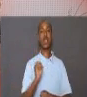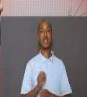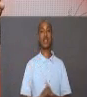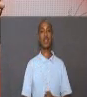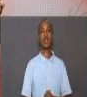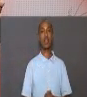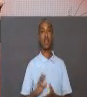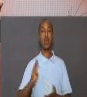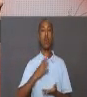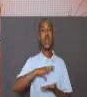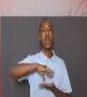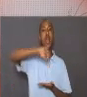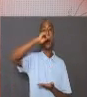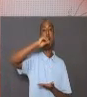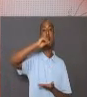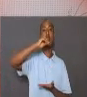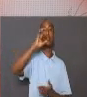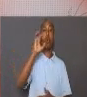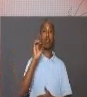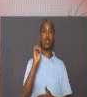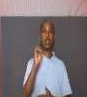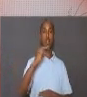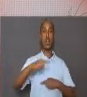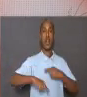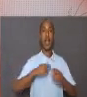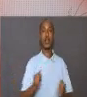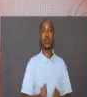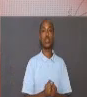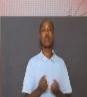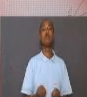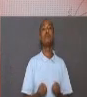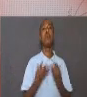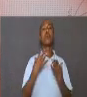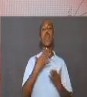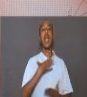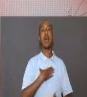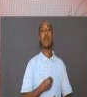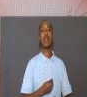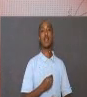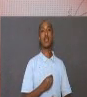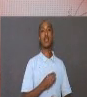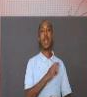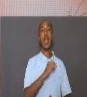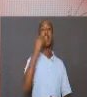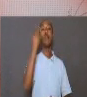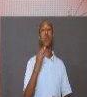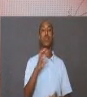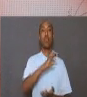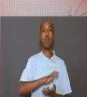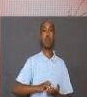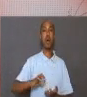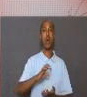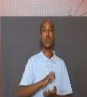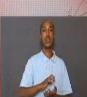about oxides. We learned that oxygen reacts with most elements and